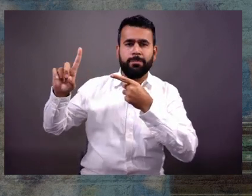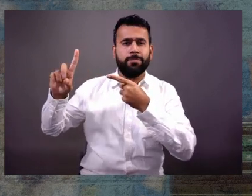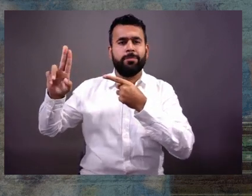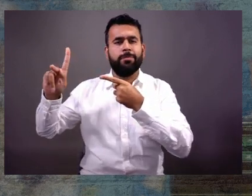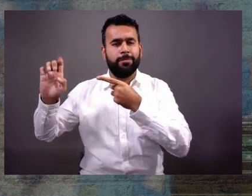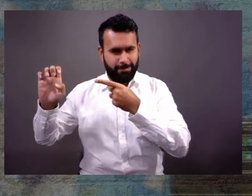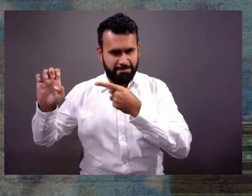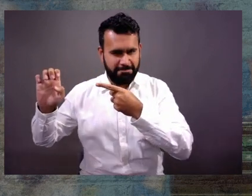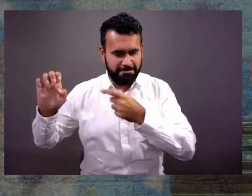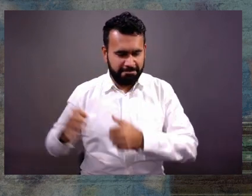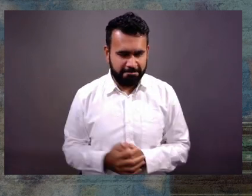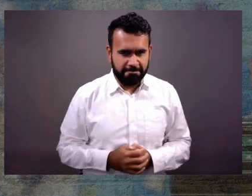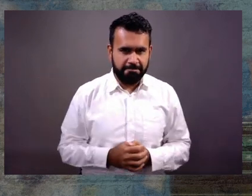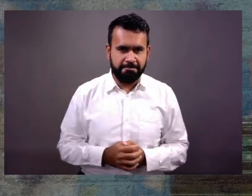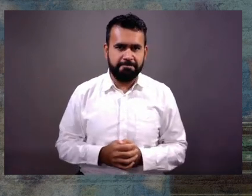Patty Duke.